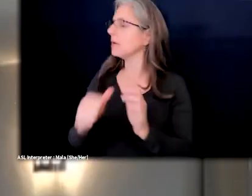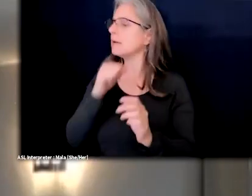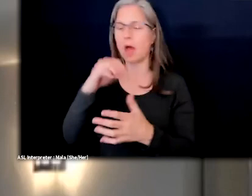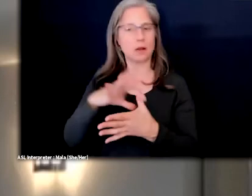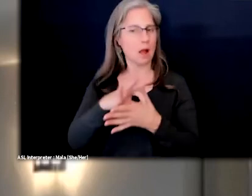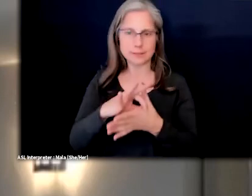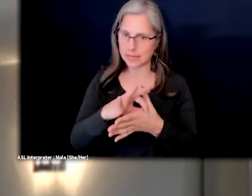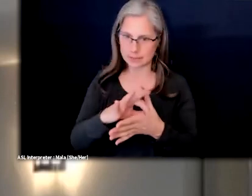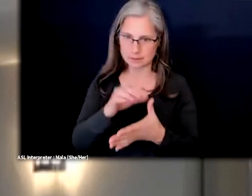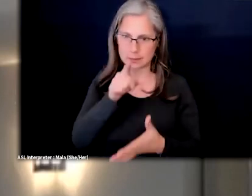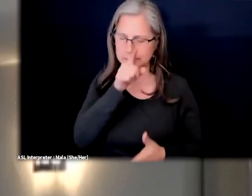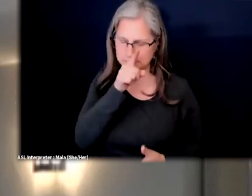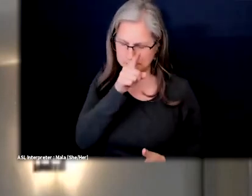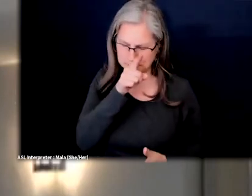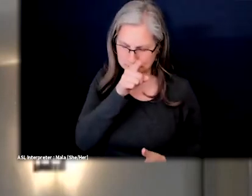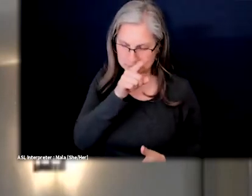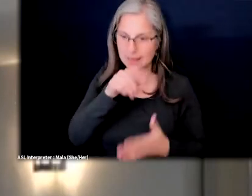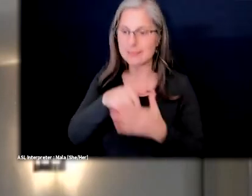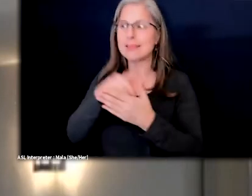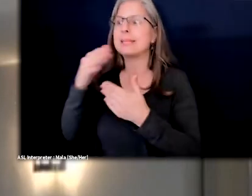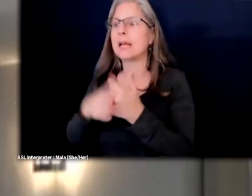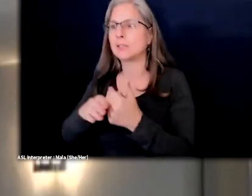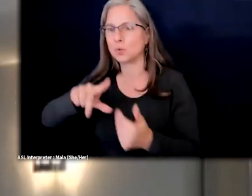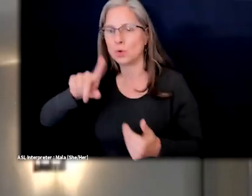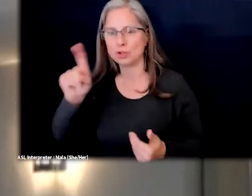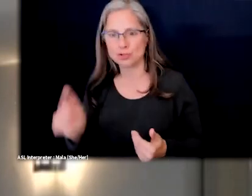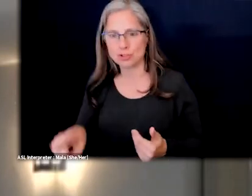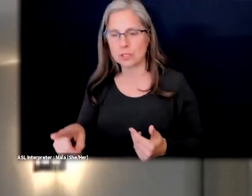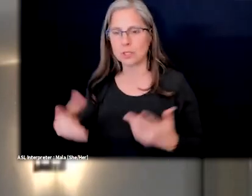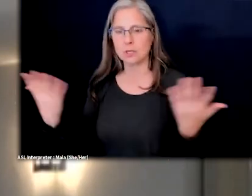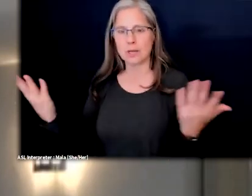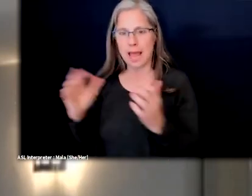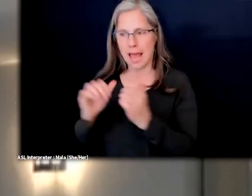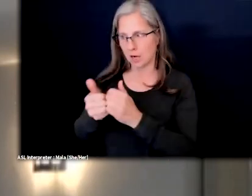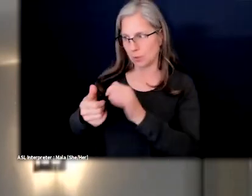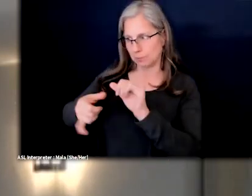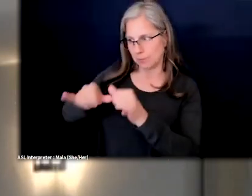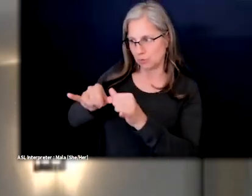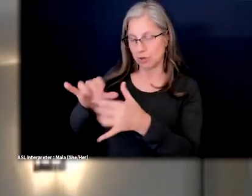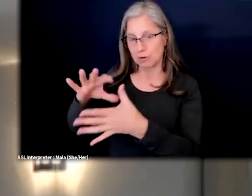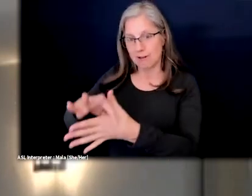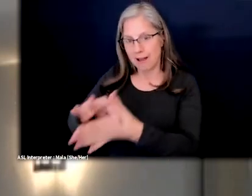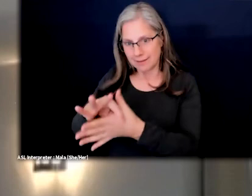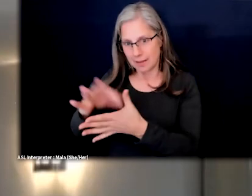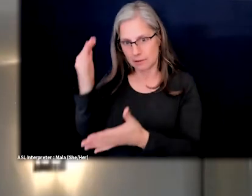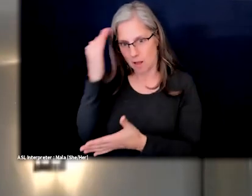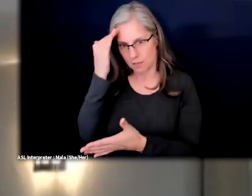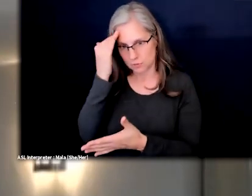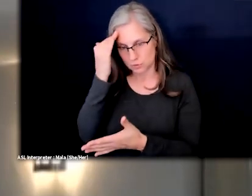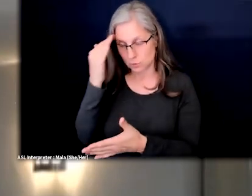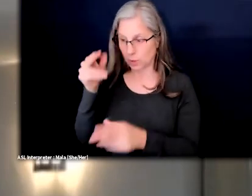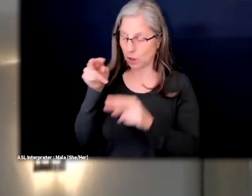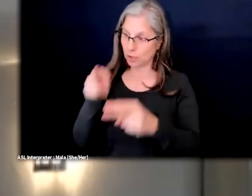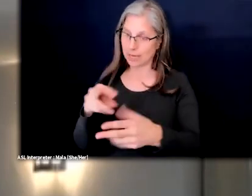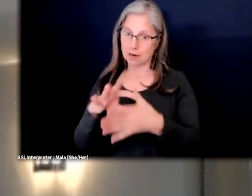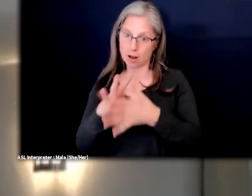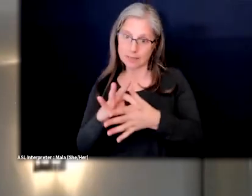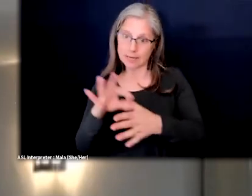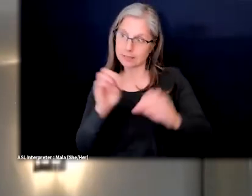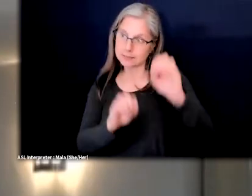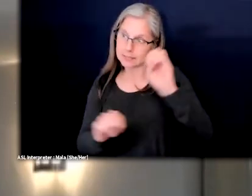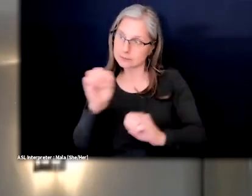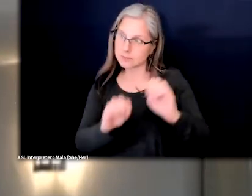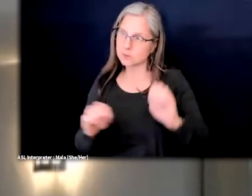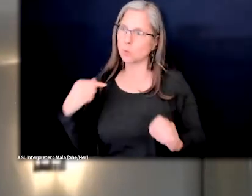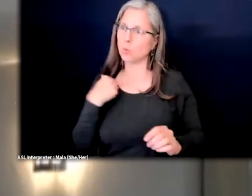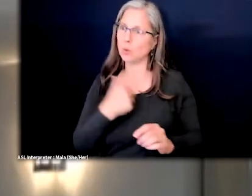content. So then the next question is, so then what will we use for content? So as we look at content assessments, we